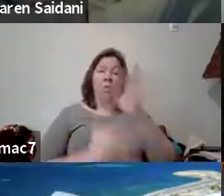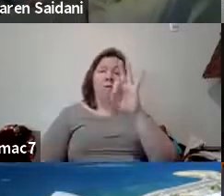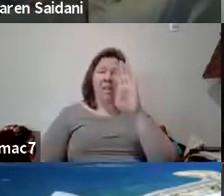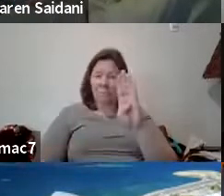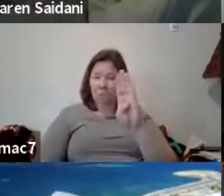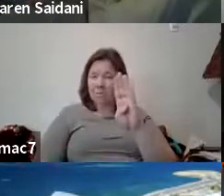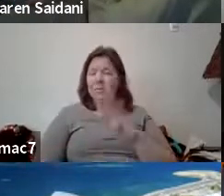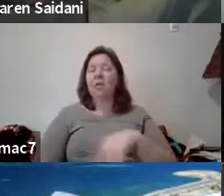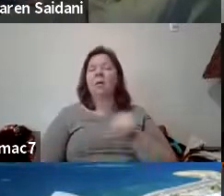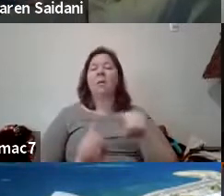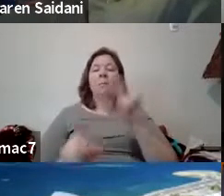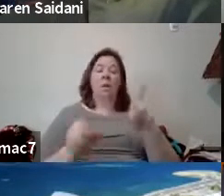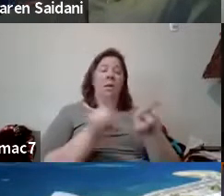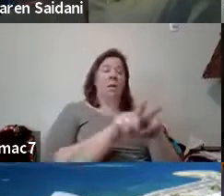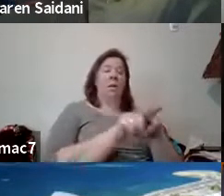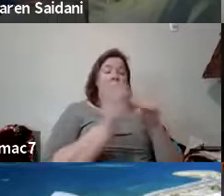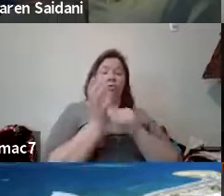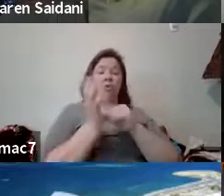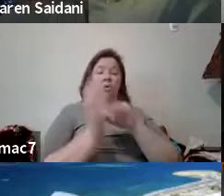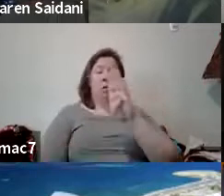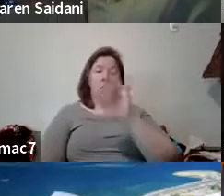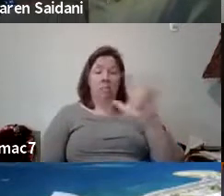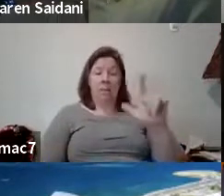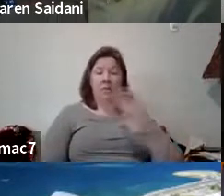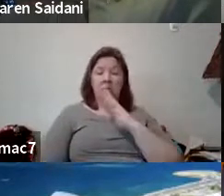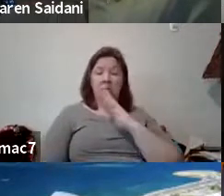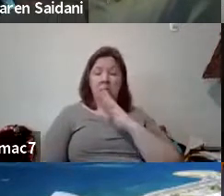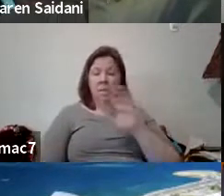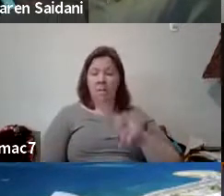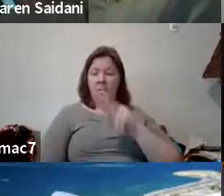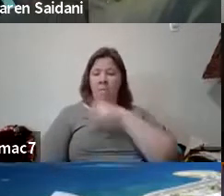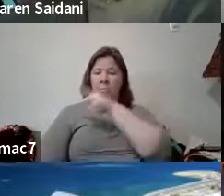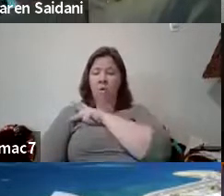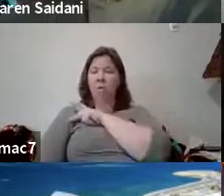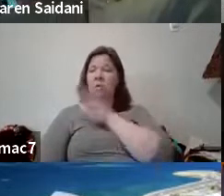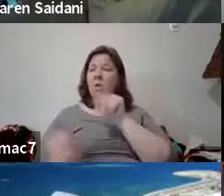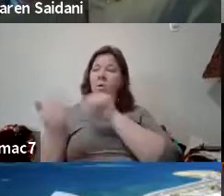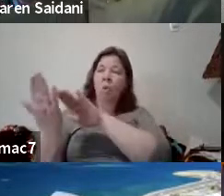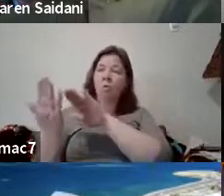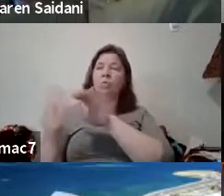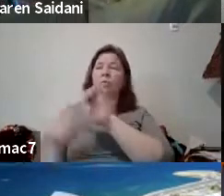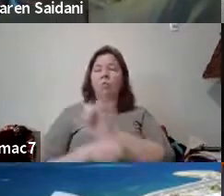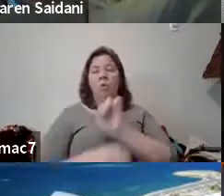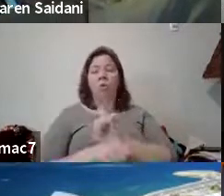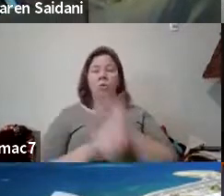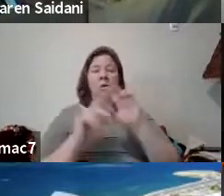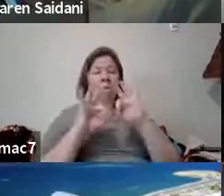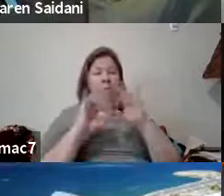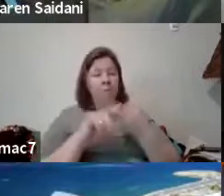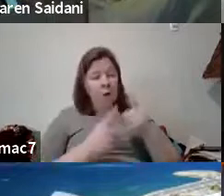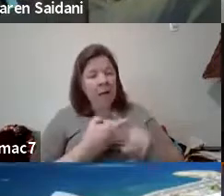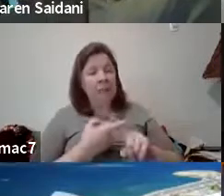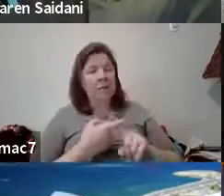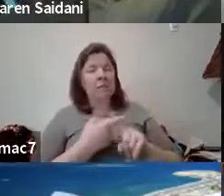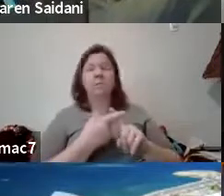But as Dr. Bill said, the personal approach works. So friends, colleagues, families,